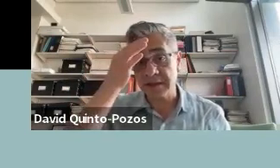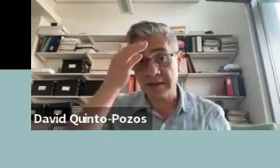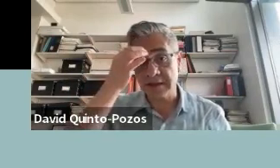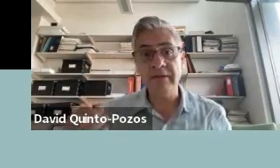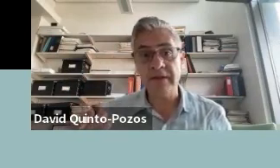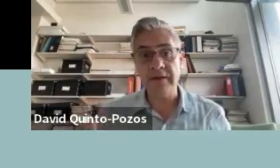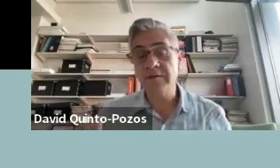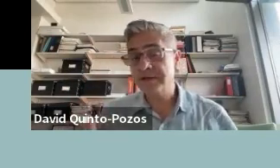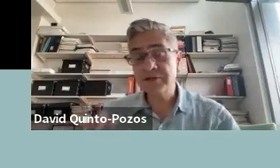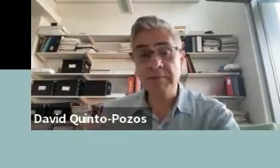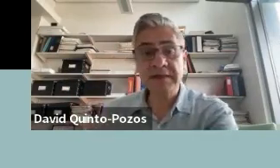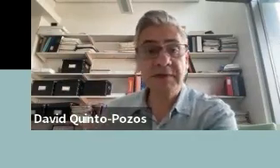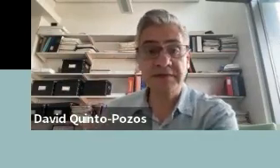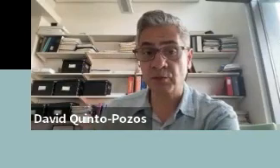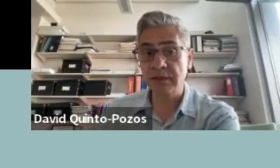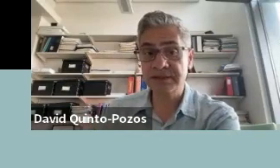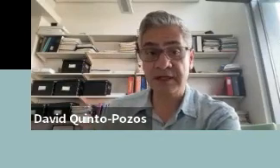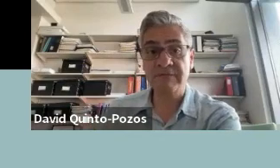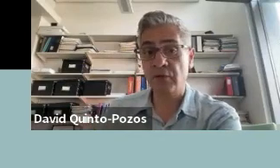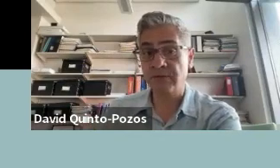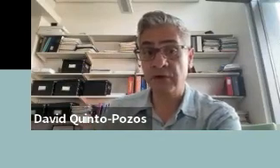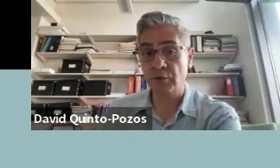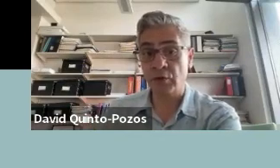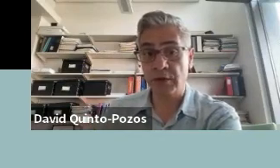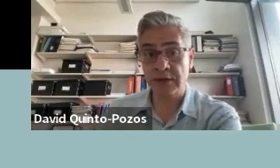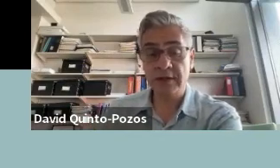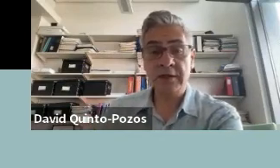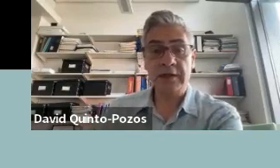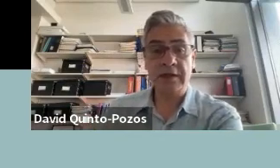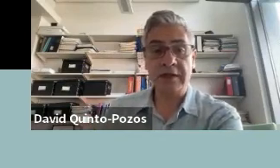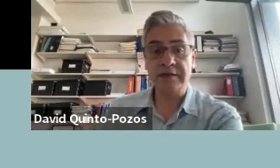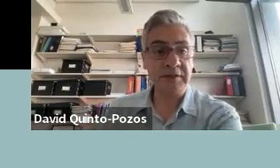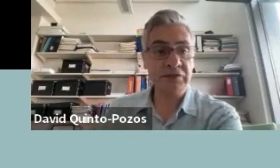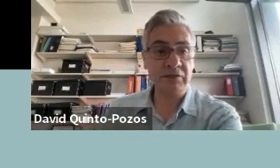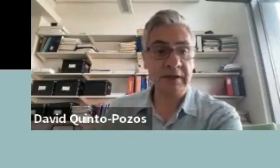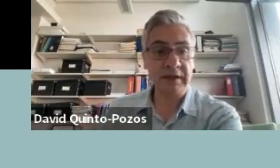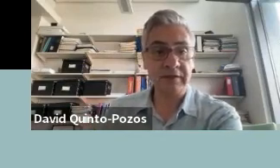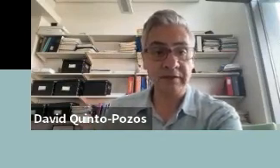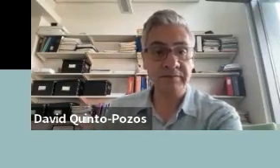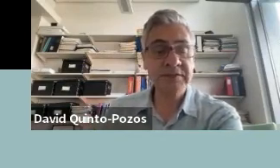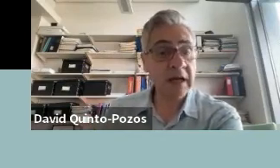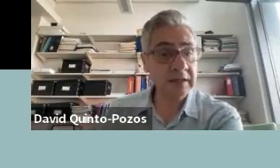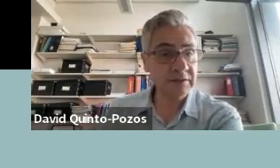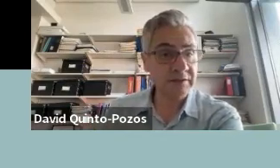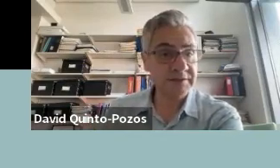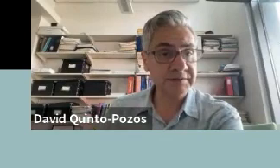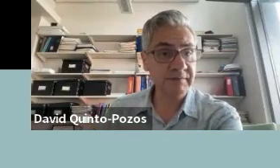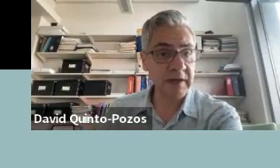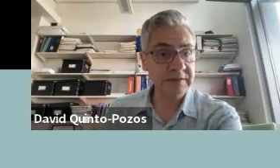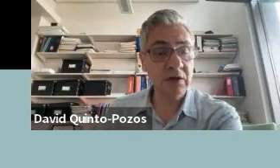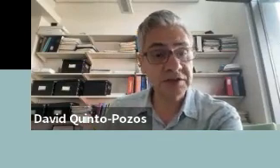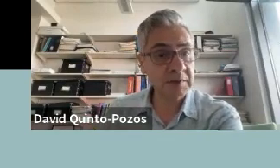maximize essentially maximize the real estate for the video recording and ensure that the slides are